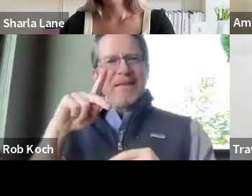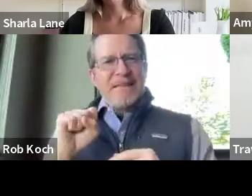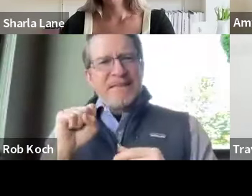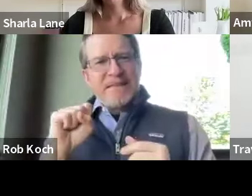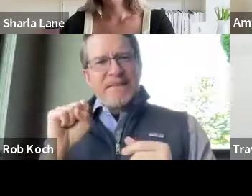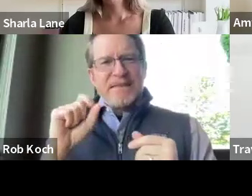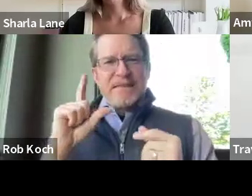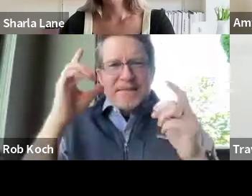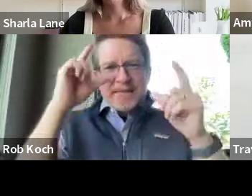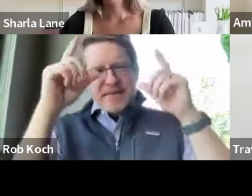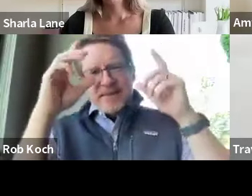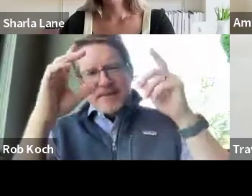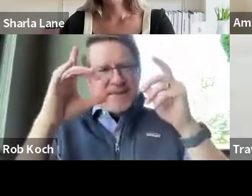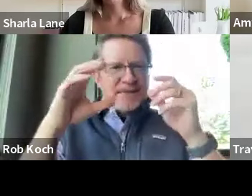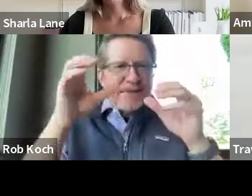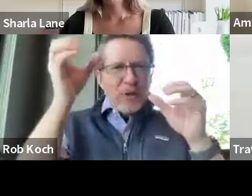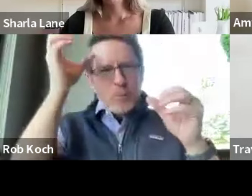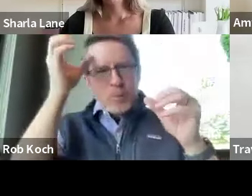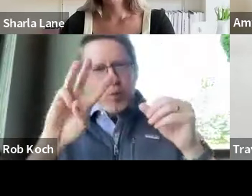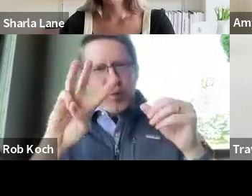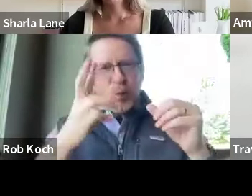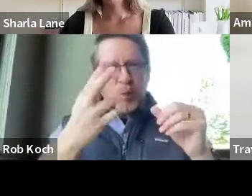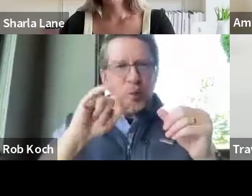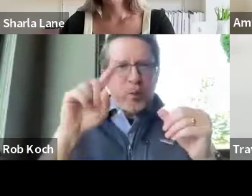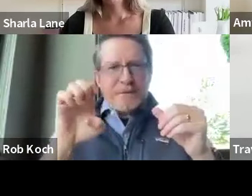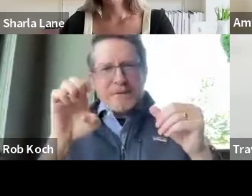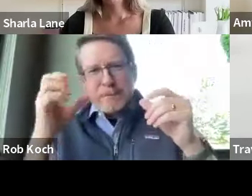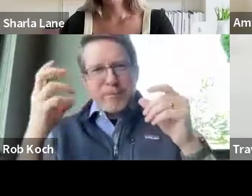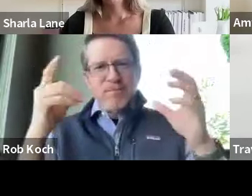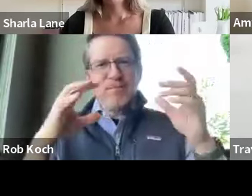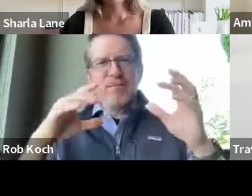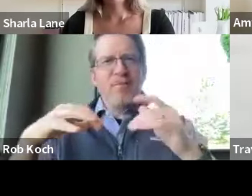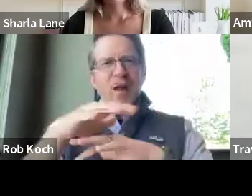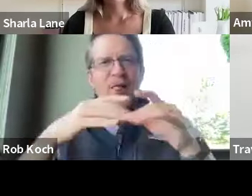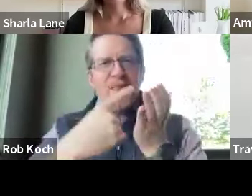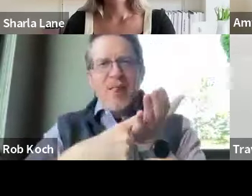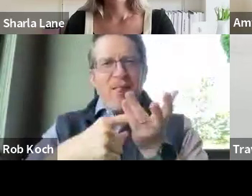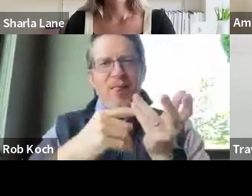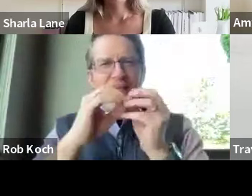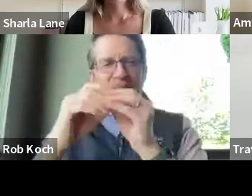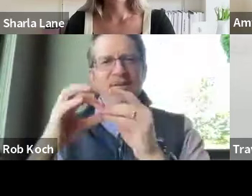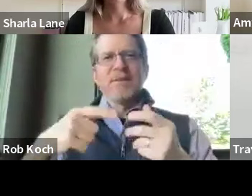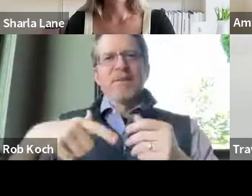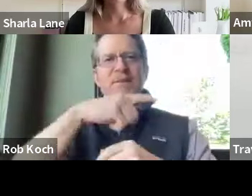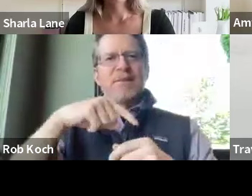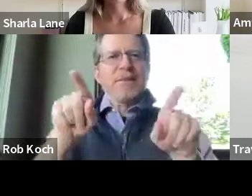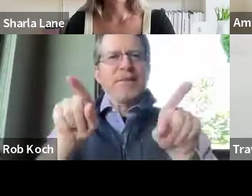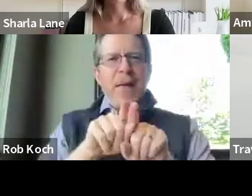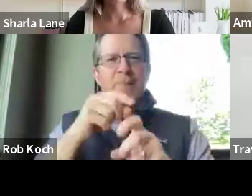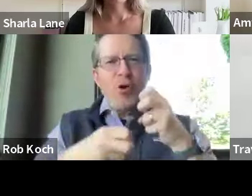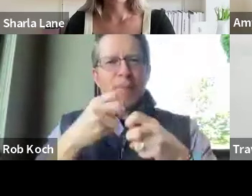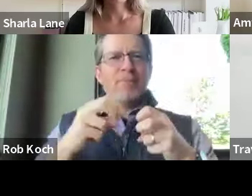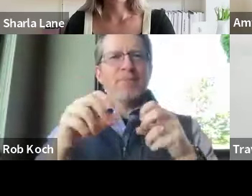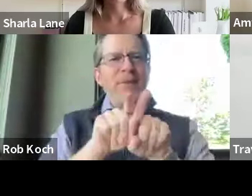We are all thrilled to be in the presence of deaf geeks here and whizzes and to have